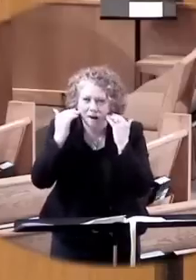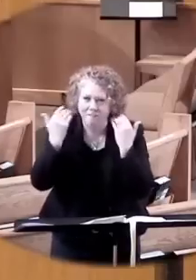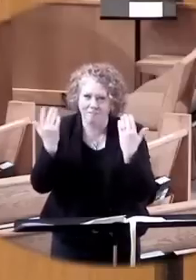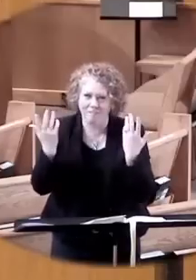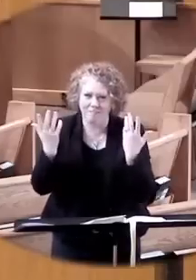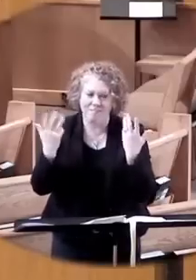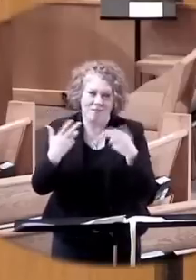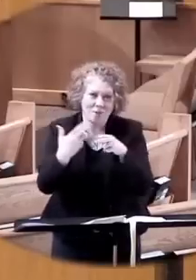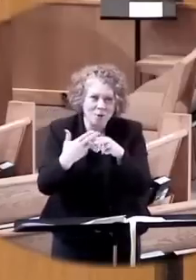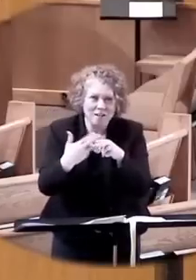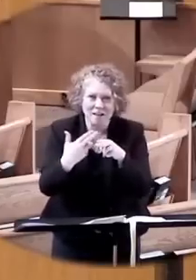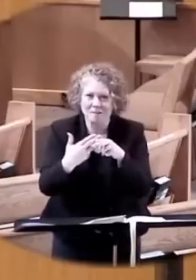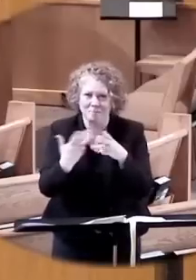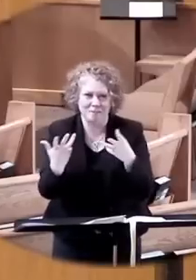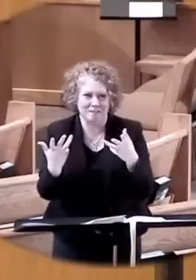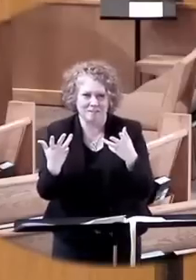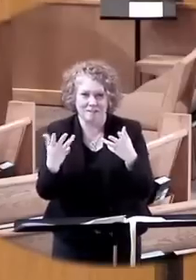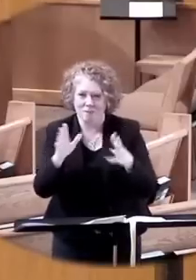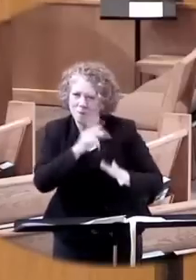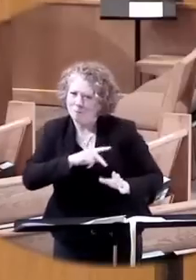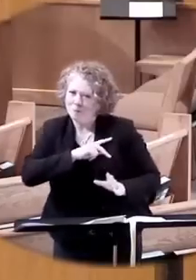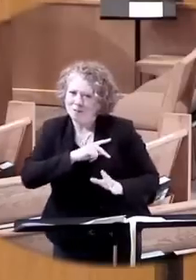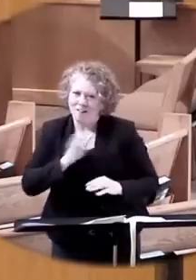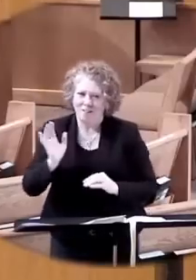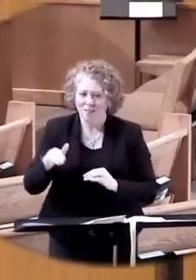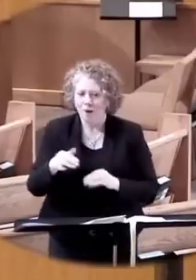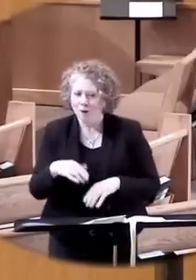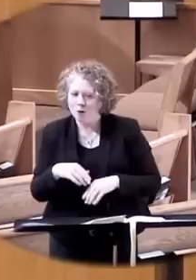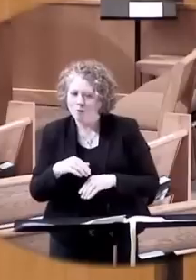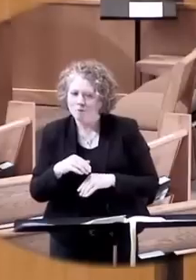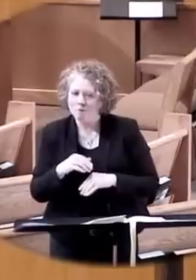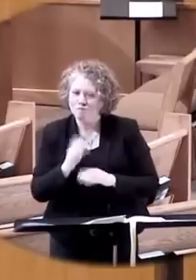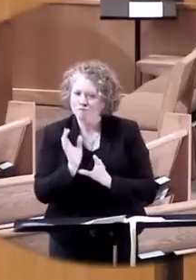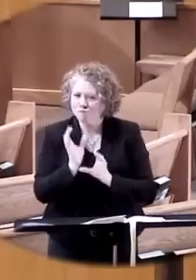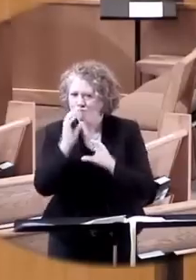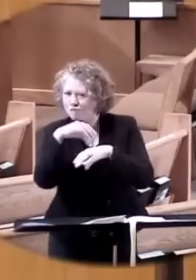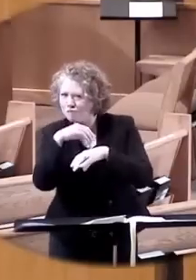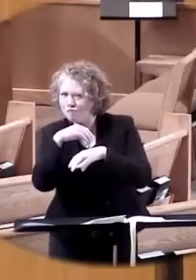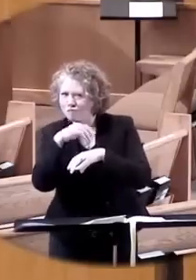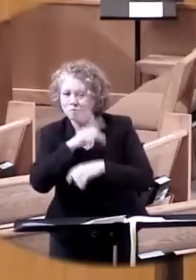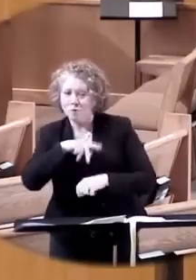their personality, their quirks, their life.